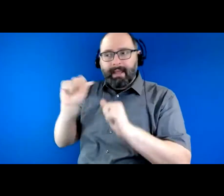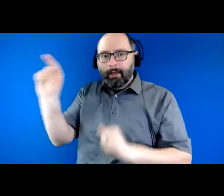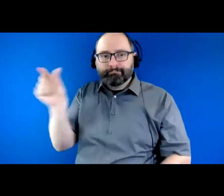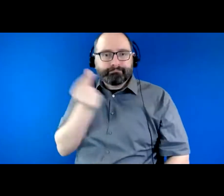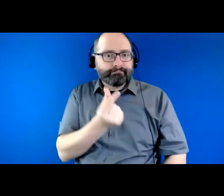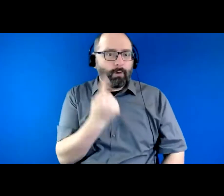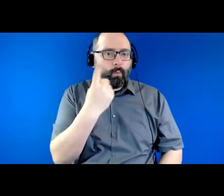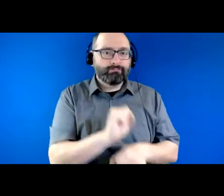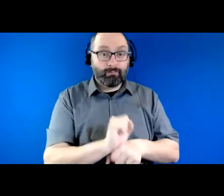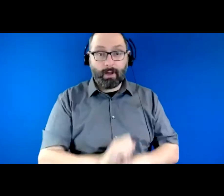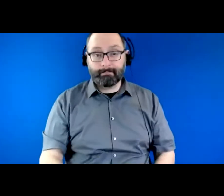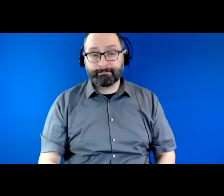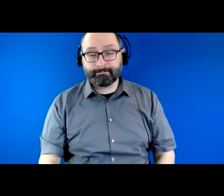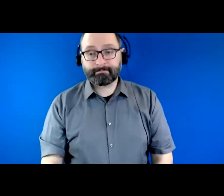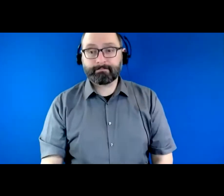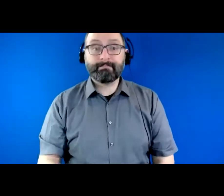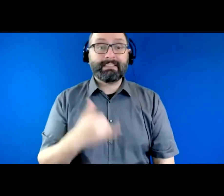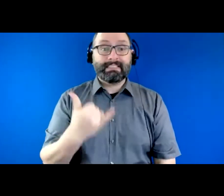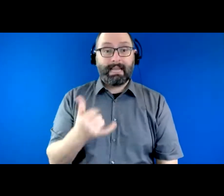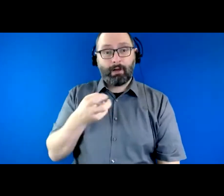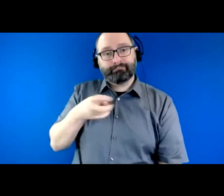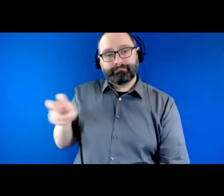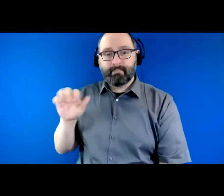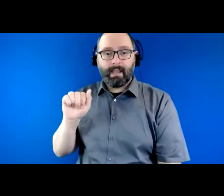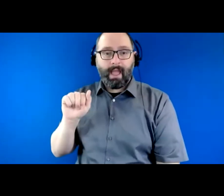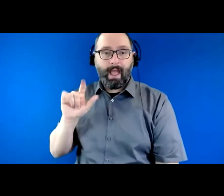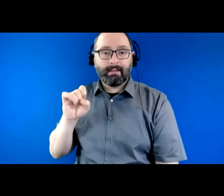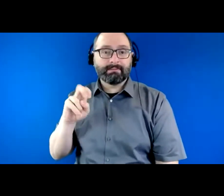So I'm going to go ahead and hand it off over to Alison.